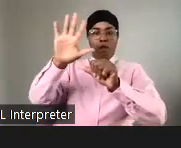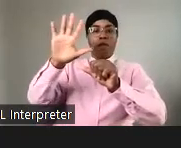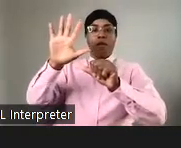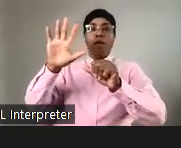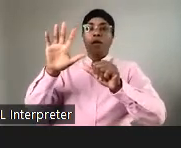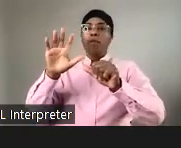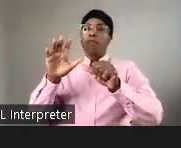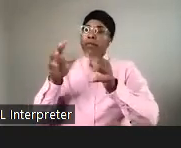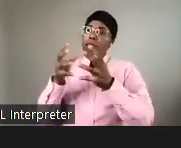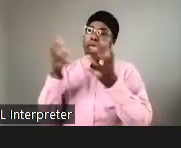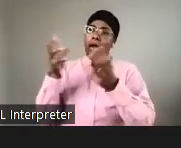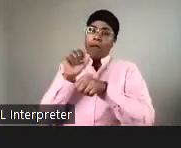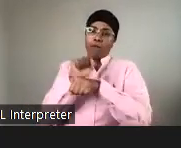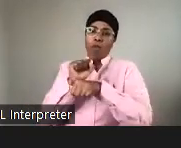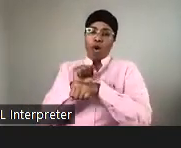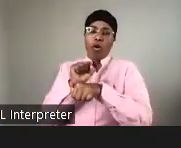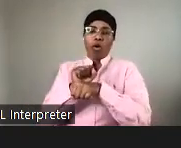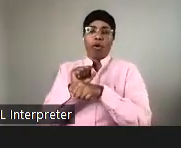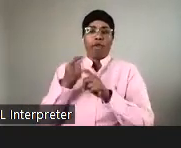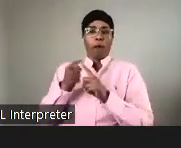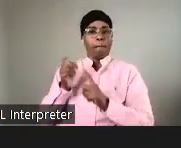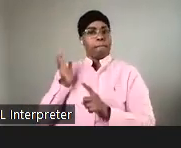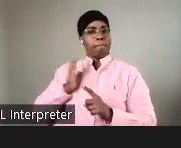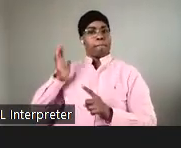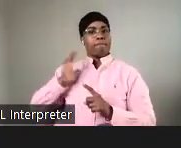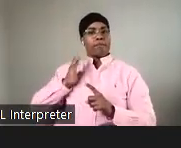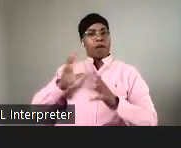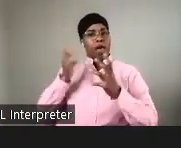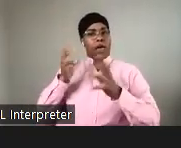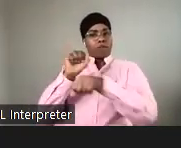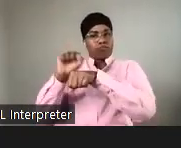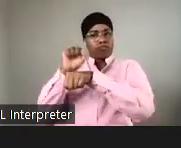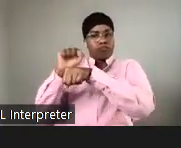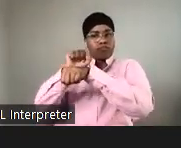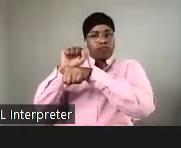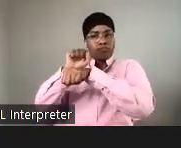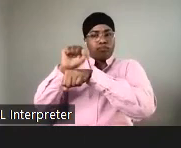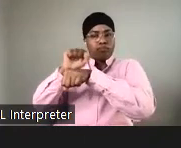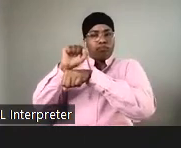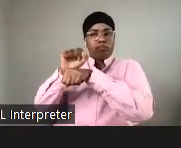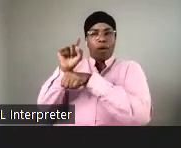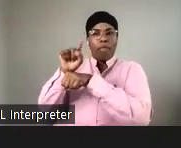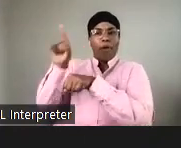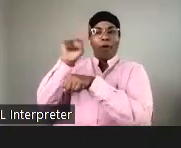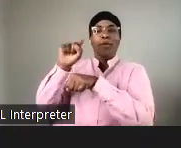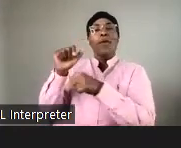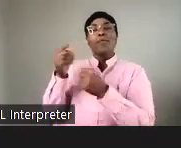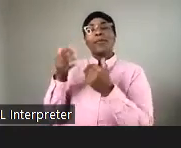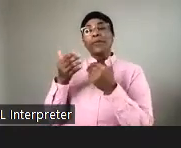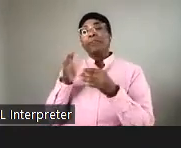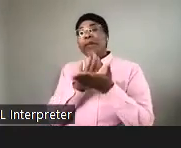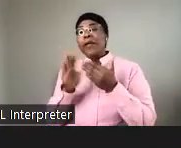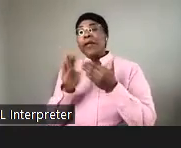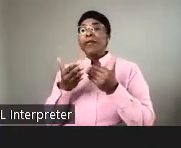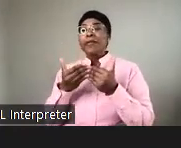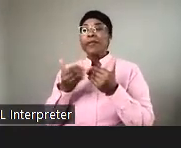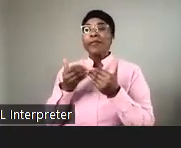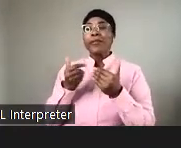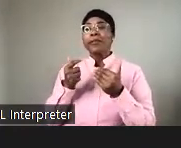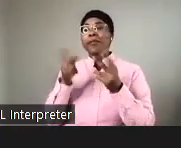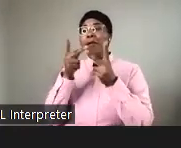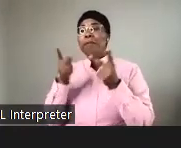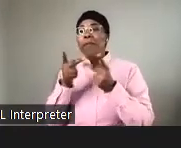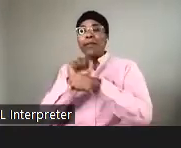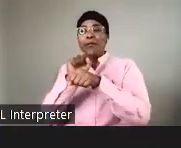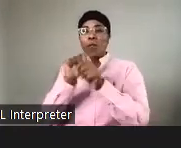work that we've done in the past. So it was sort of a nice, convenient place to work, given that